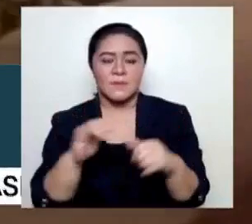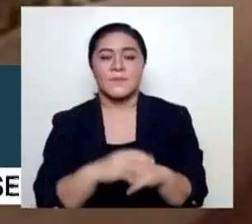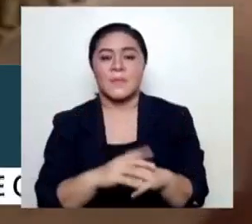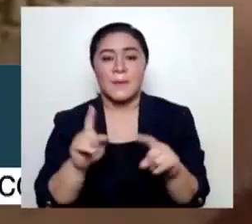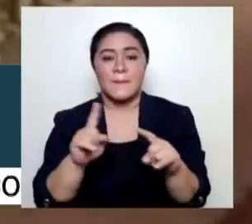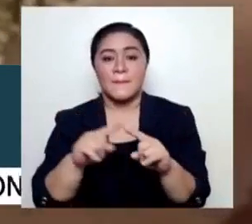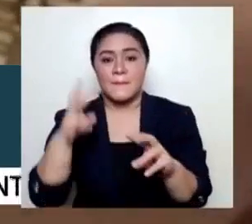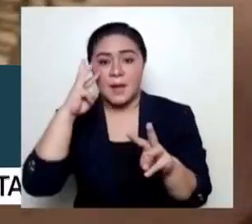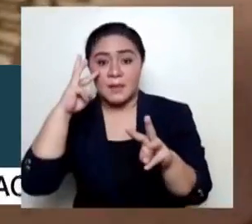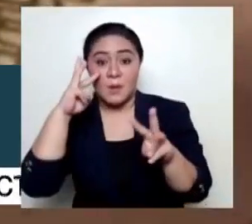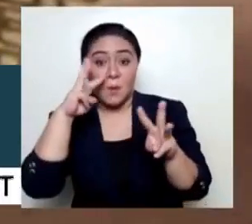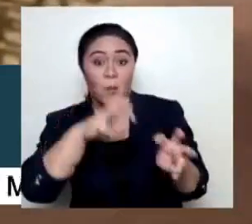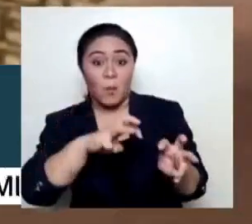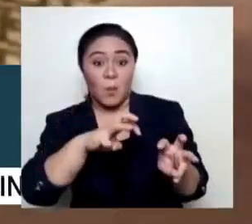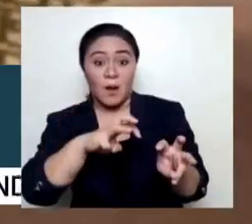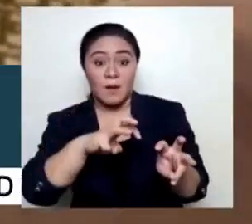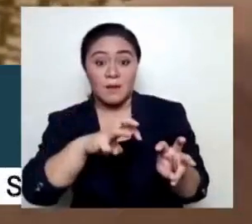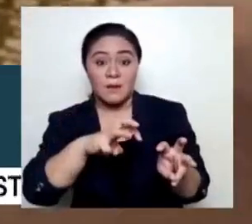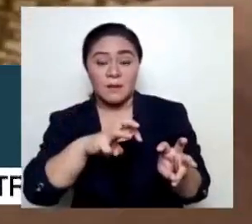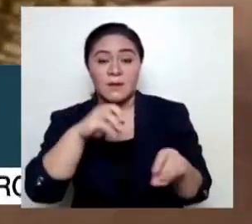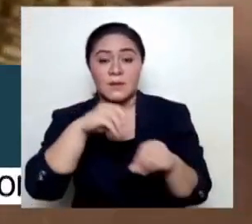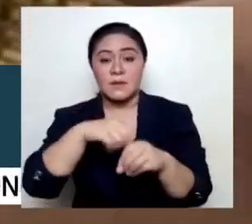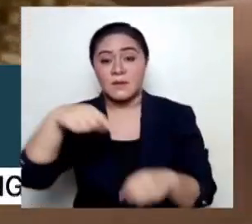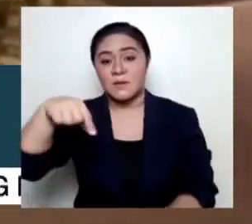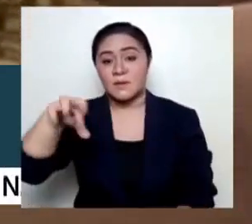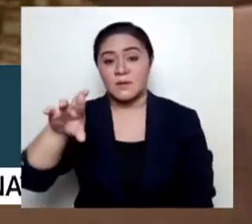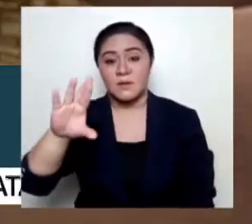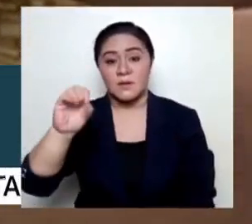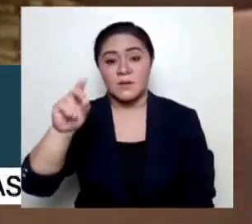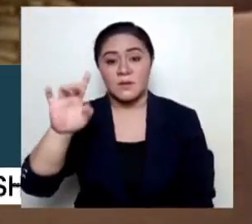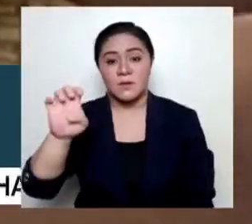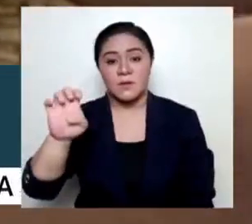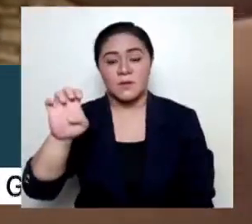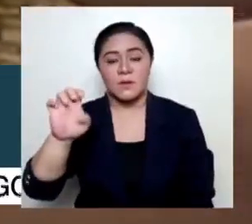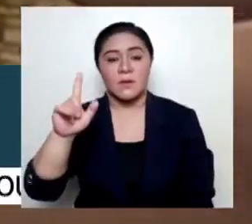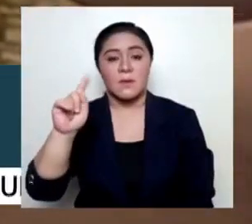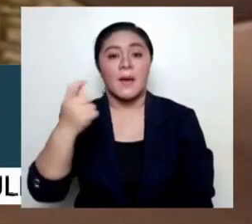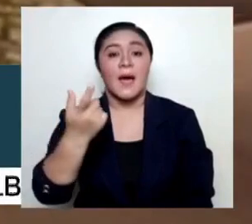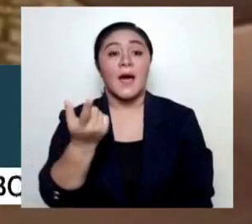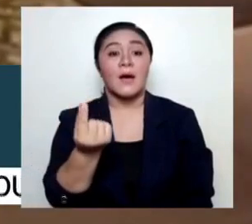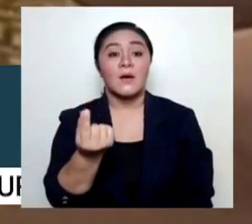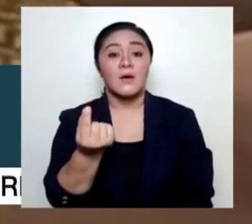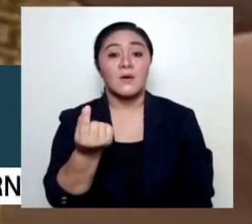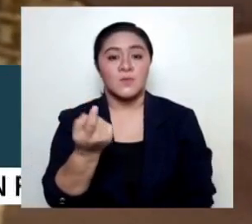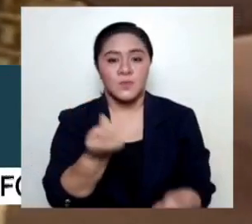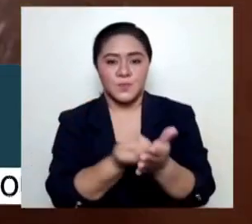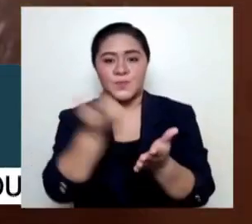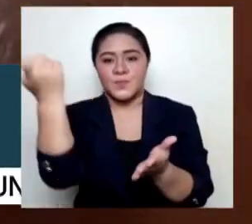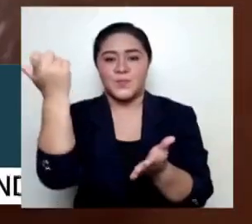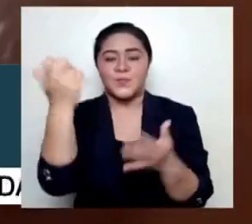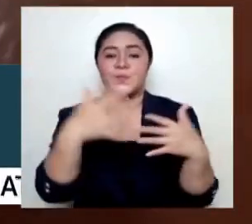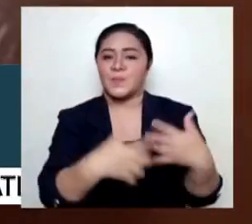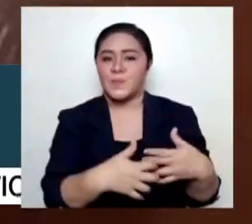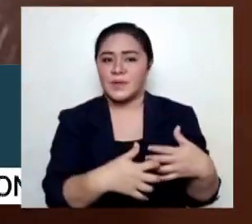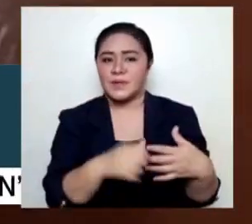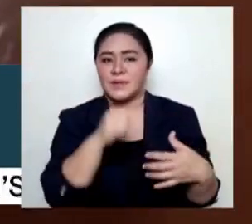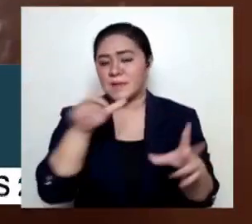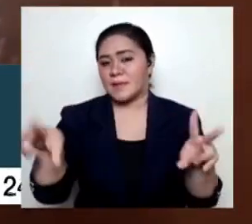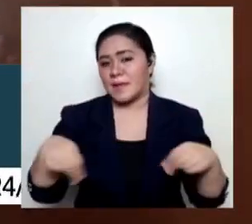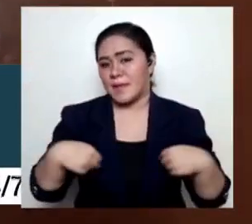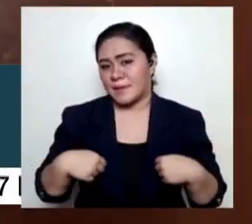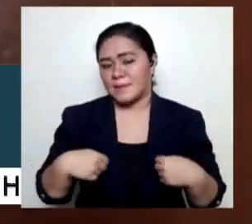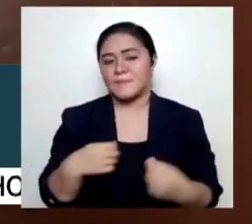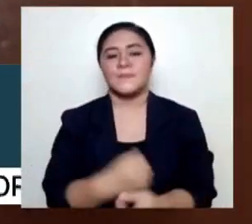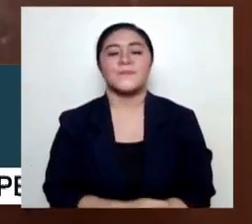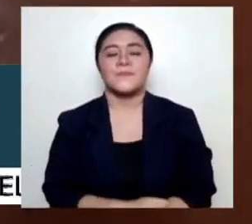tried to put a mark on the QR code of the ballot, it was rejected by the VCM. A member of the polling center's electoral